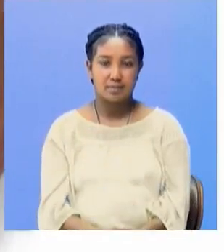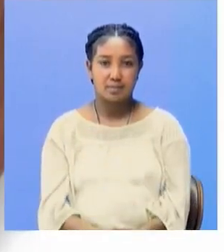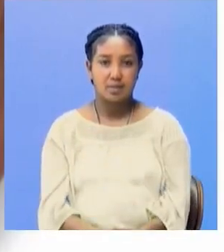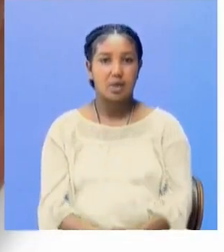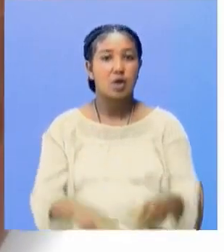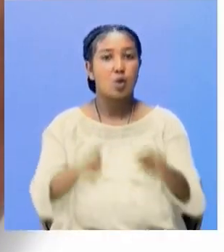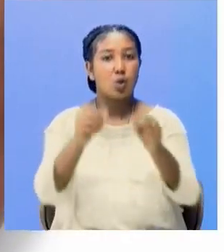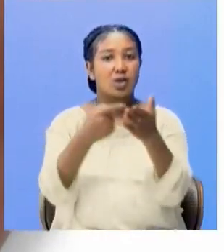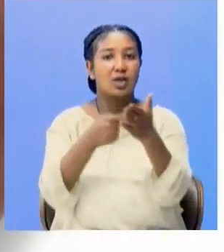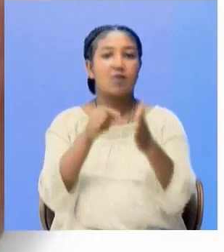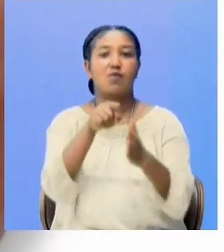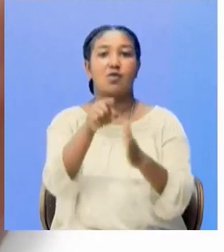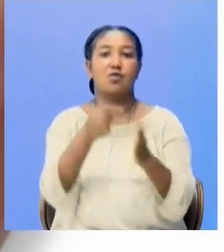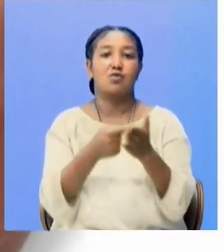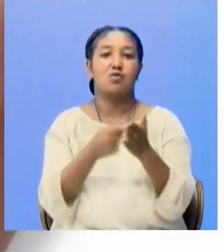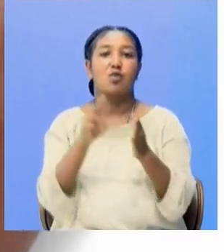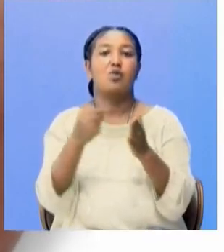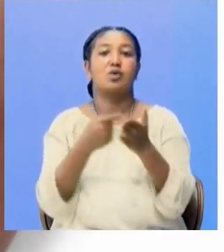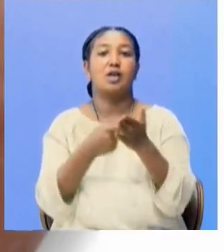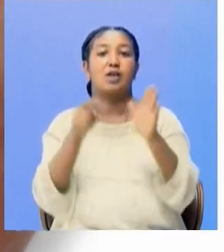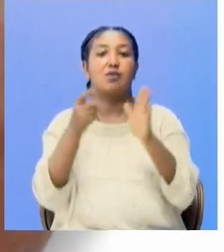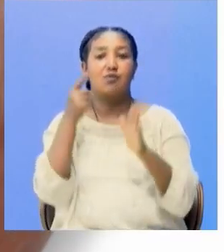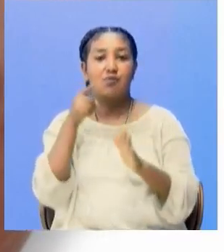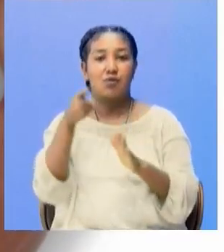not clear for you. Not clear